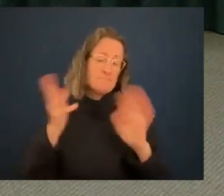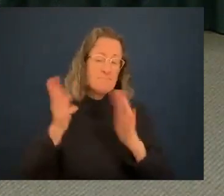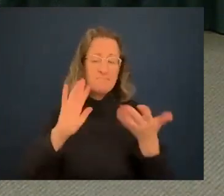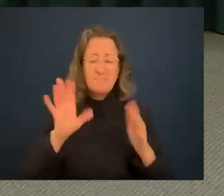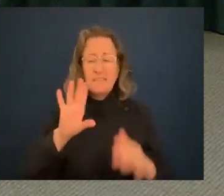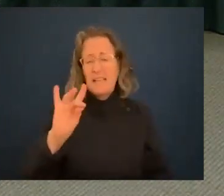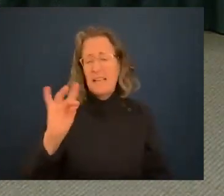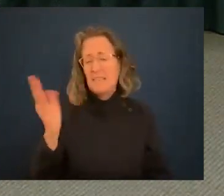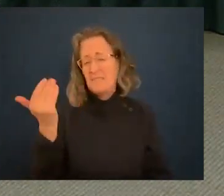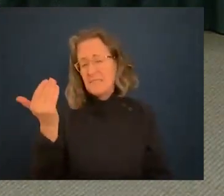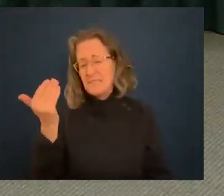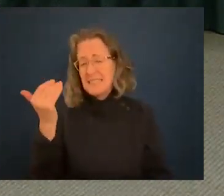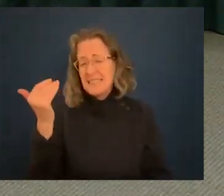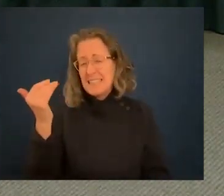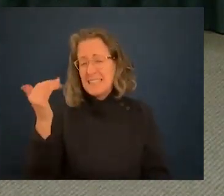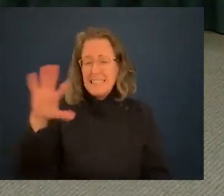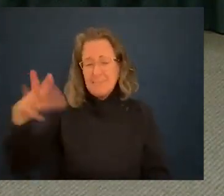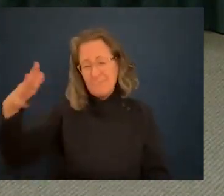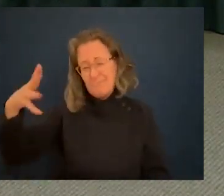15 ish